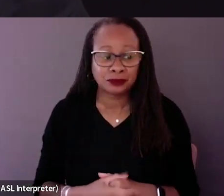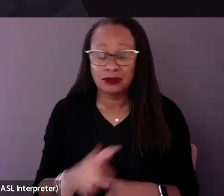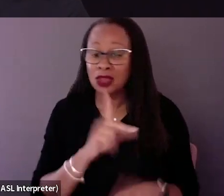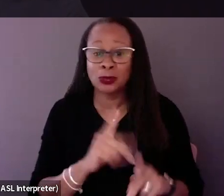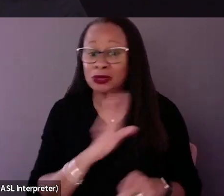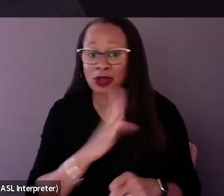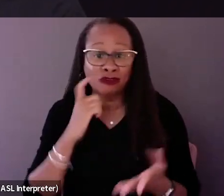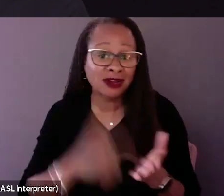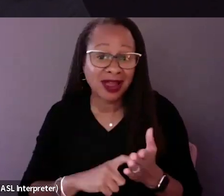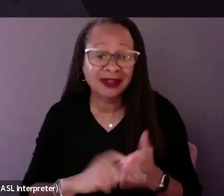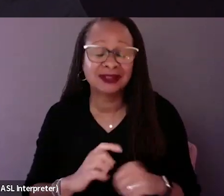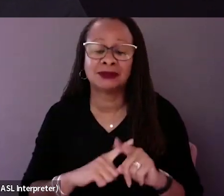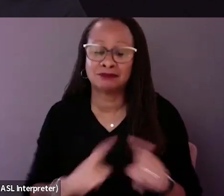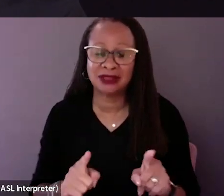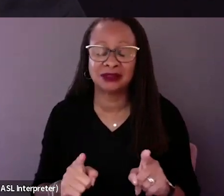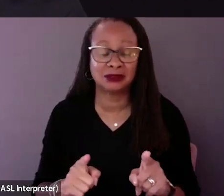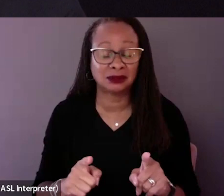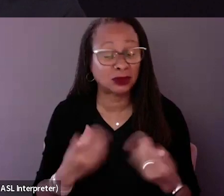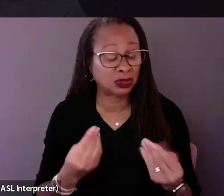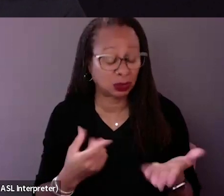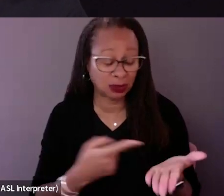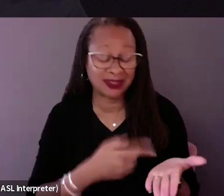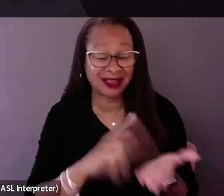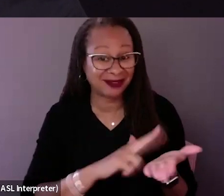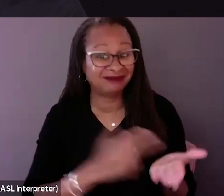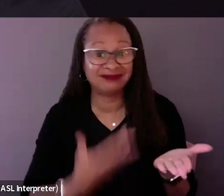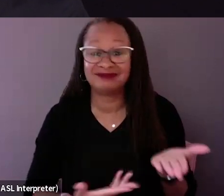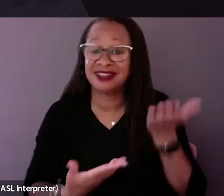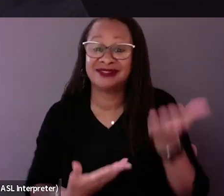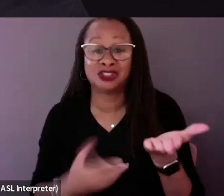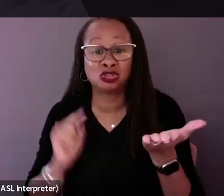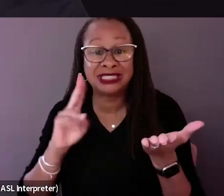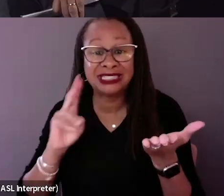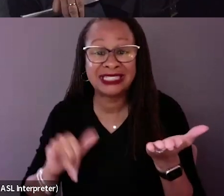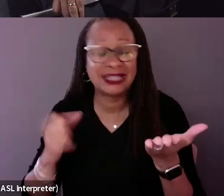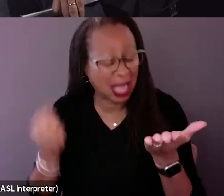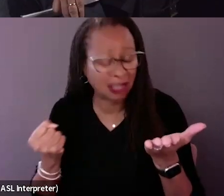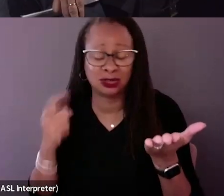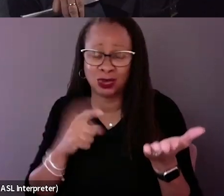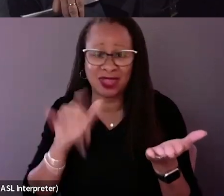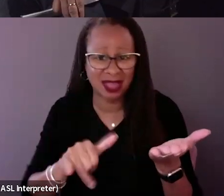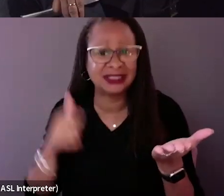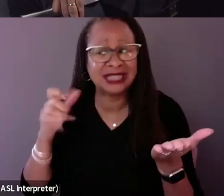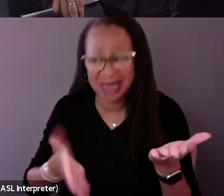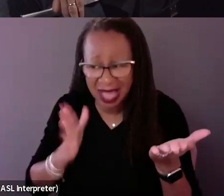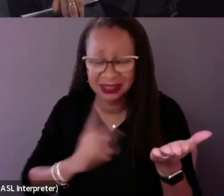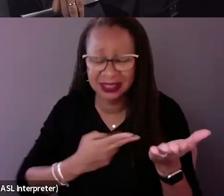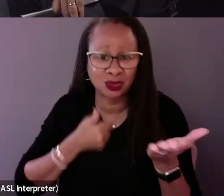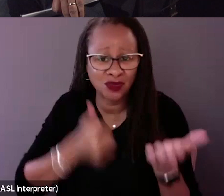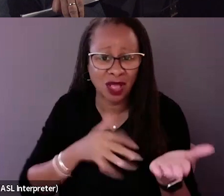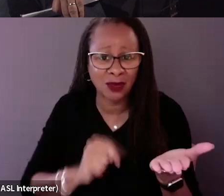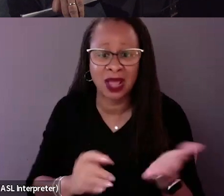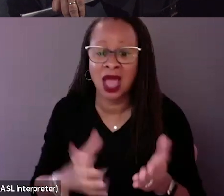They were never, but they held on and still continue to held on. And so I don't ever want to